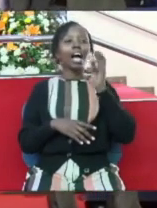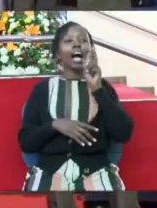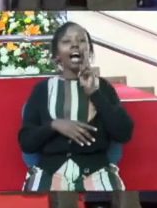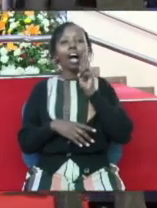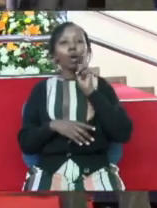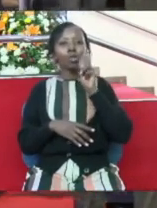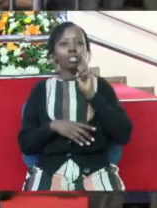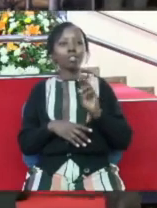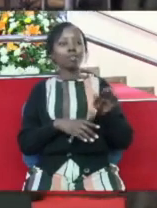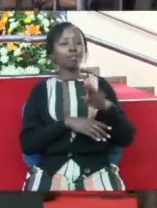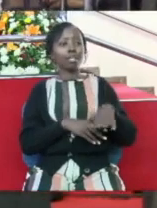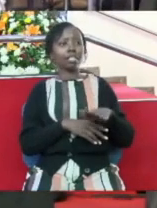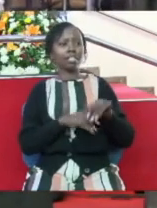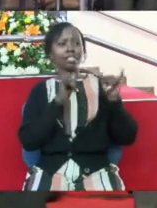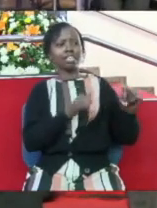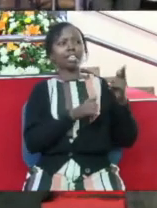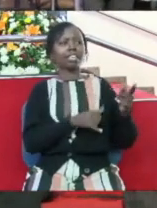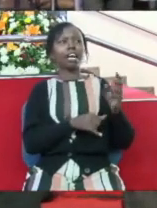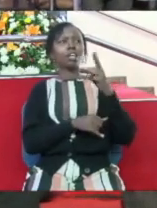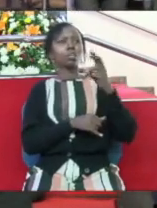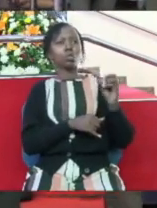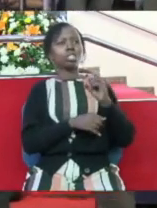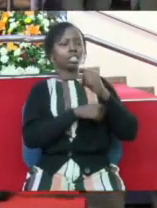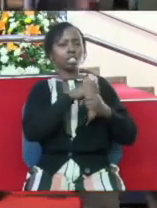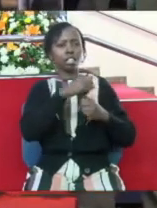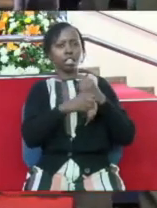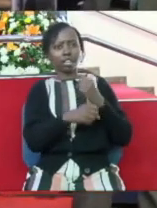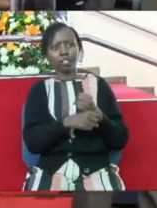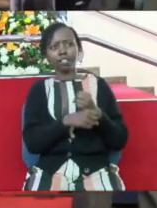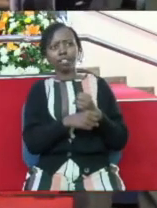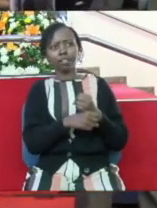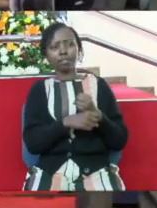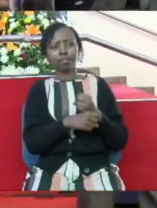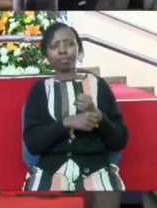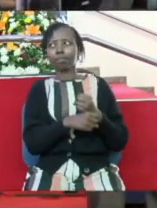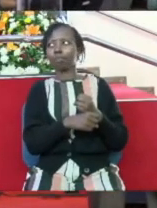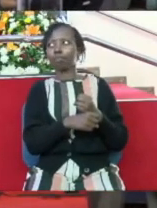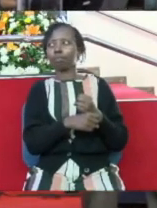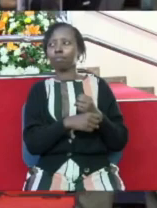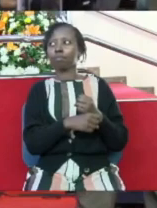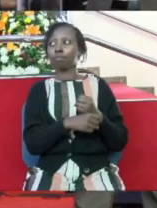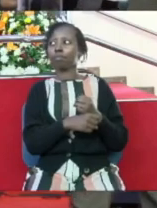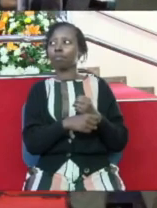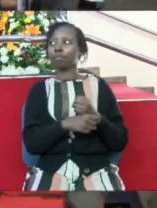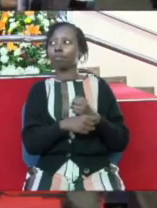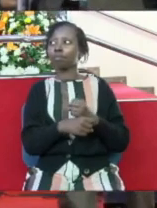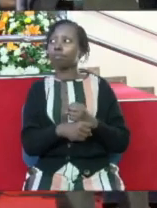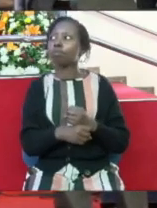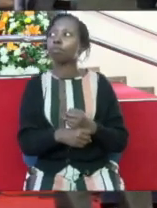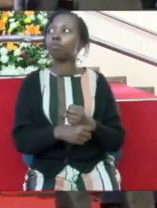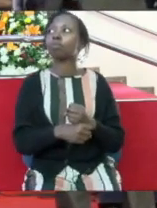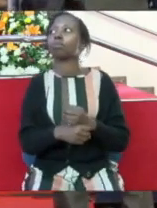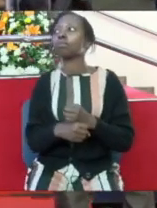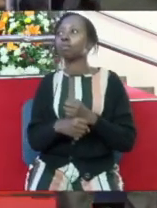remembering the very God who had appeared to him at Bethel. Bila kusahau kwa kusahau ule Mungu ambaye alimkia pale Betheli. Not